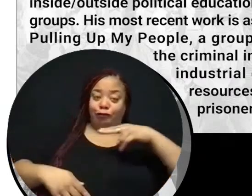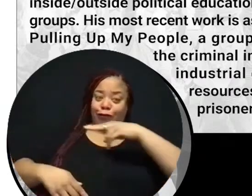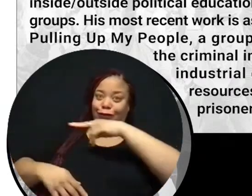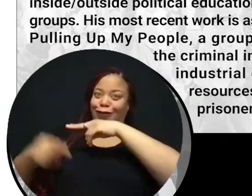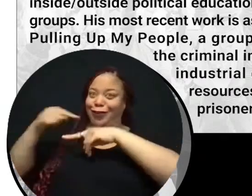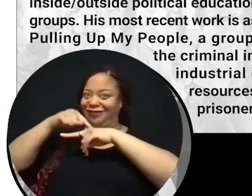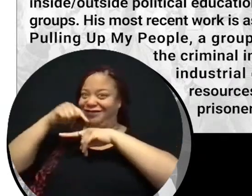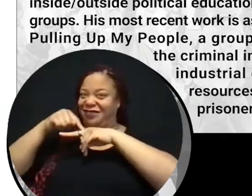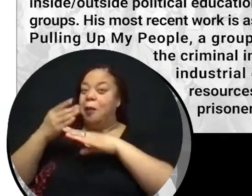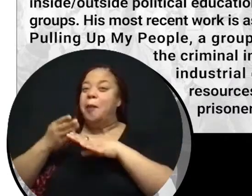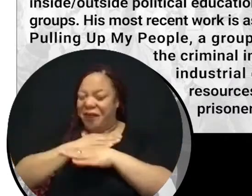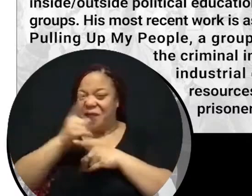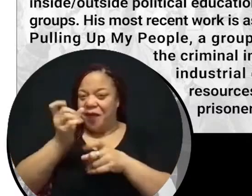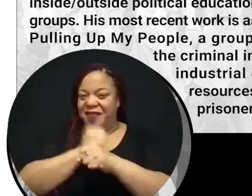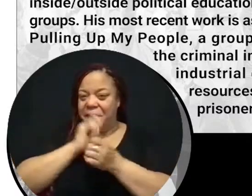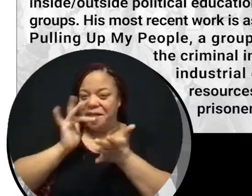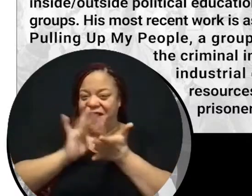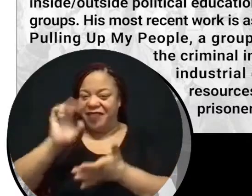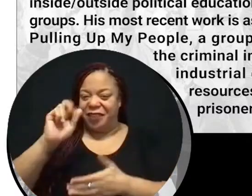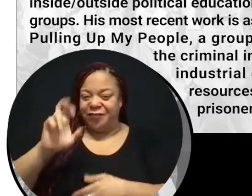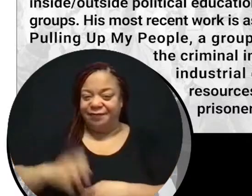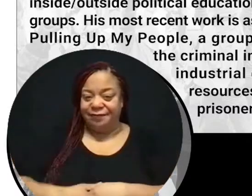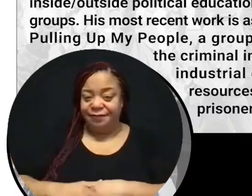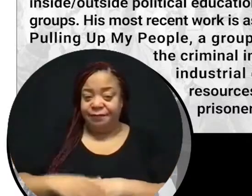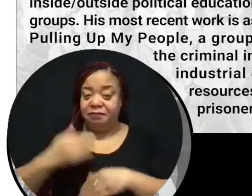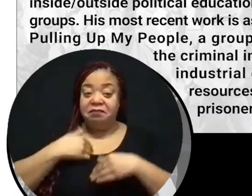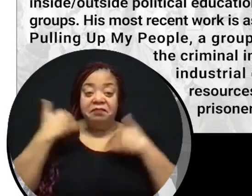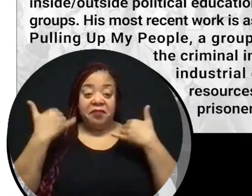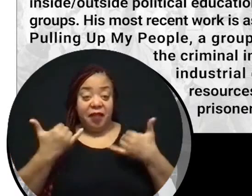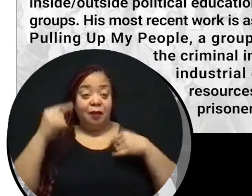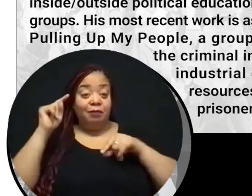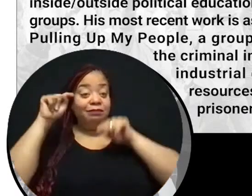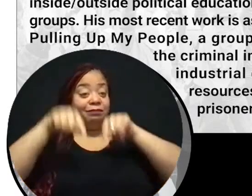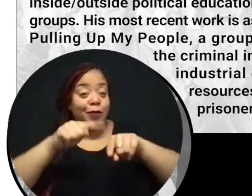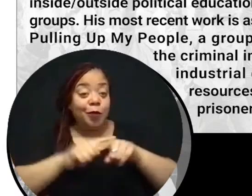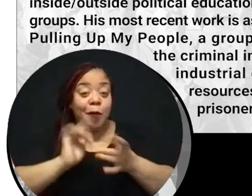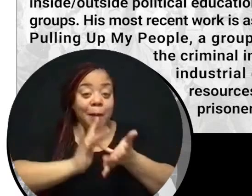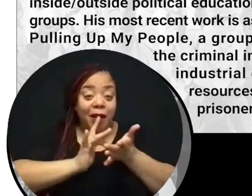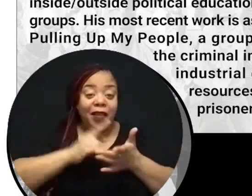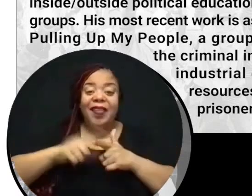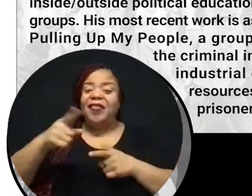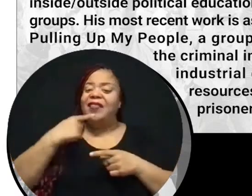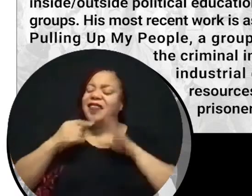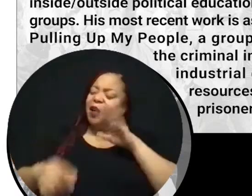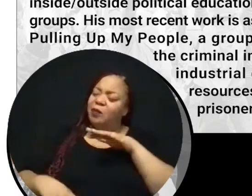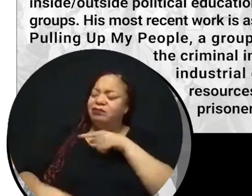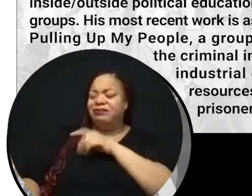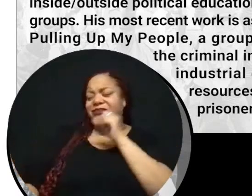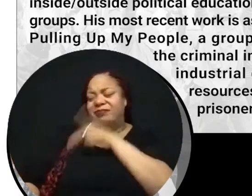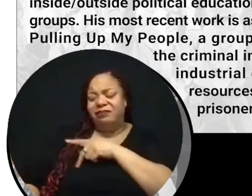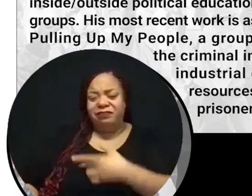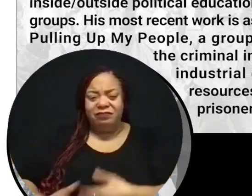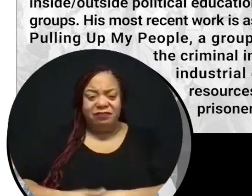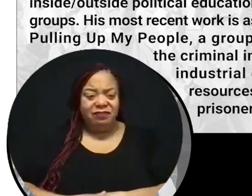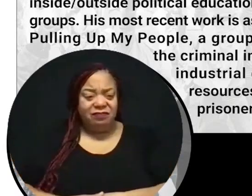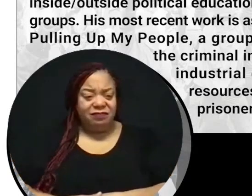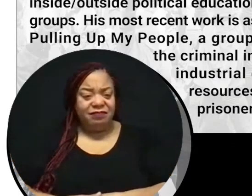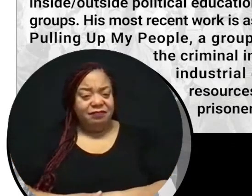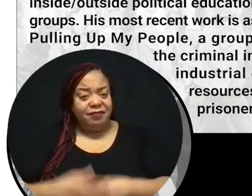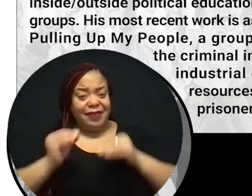I know I have a mother. I know something's wrong. And I was confronted. Pennsylvania State Correctional